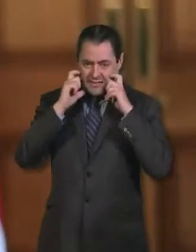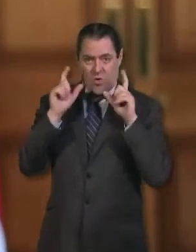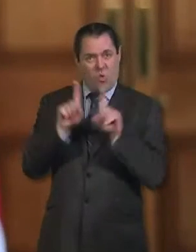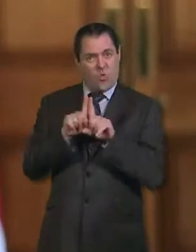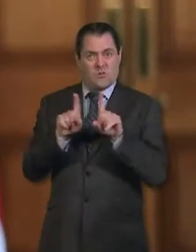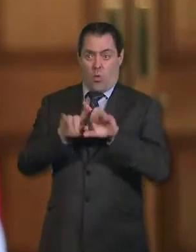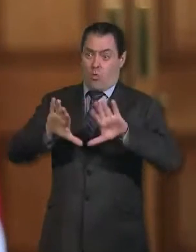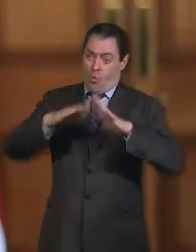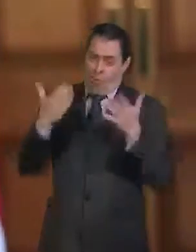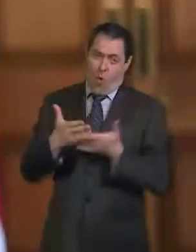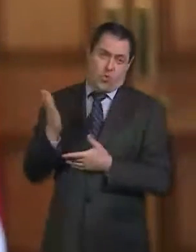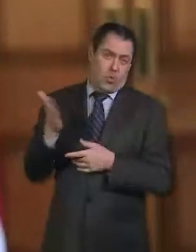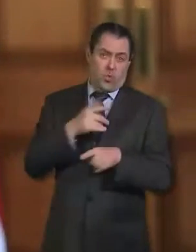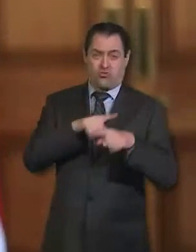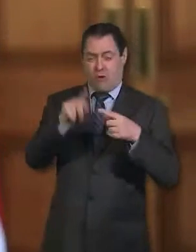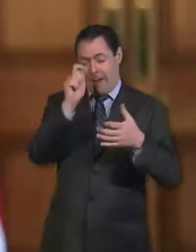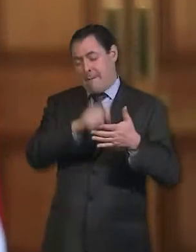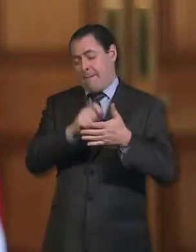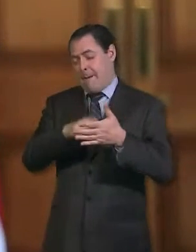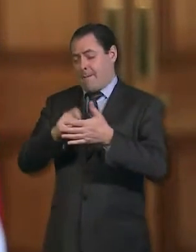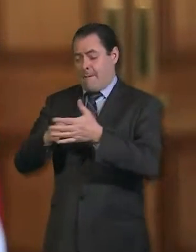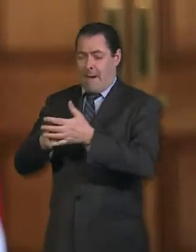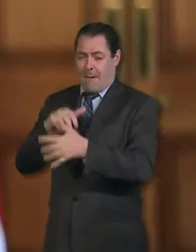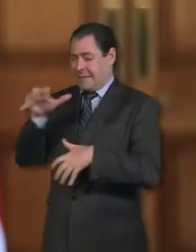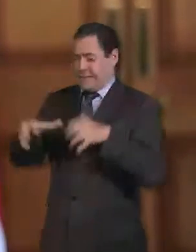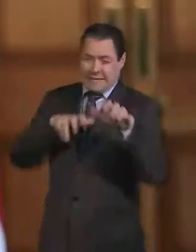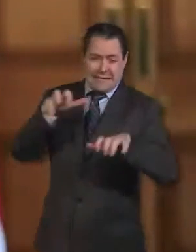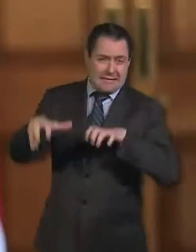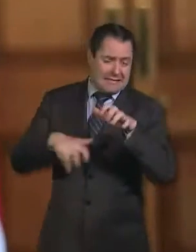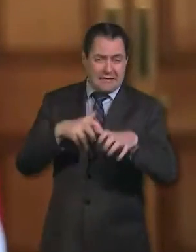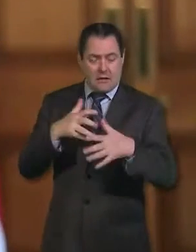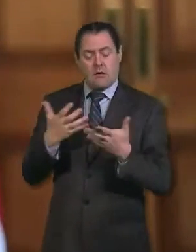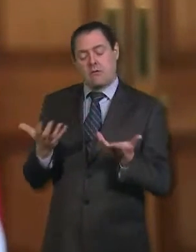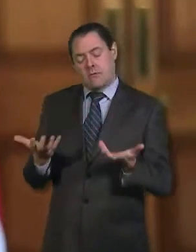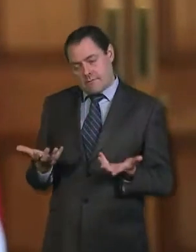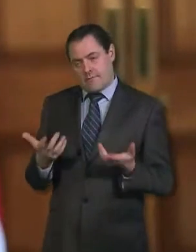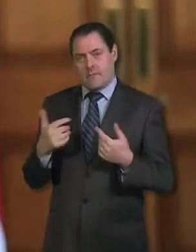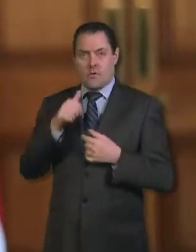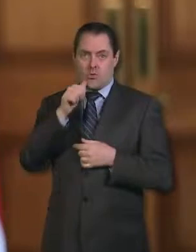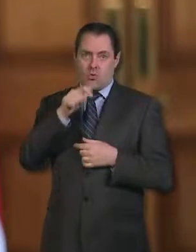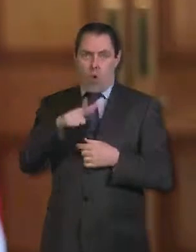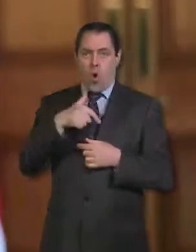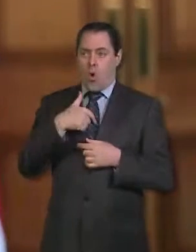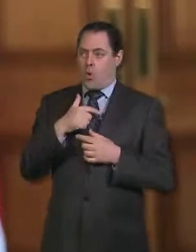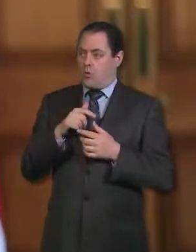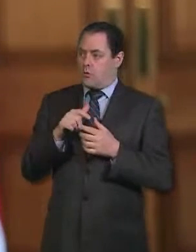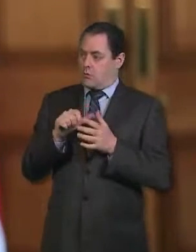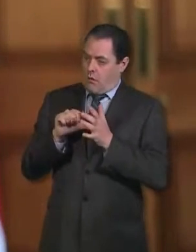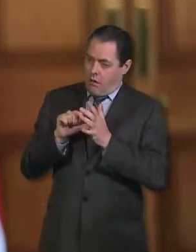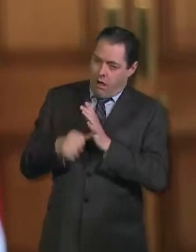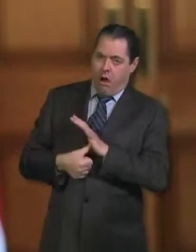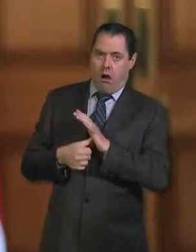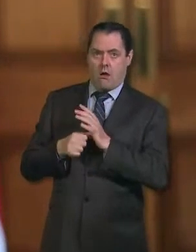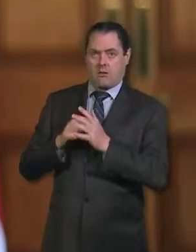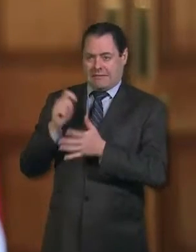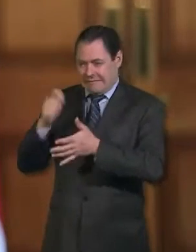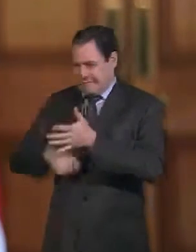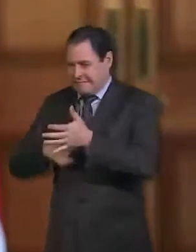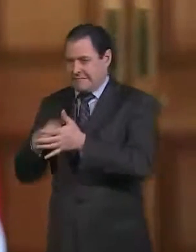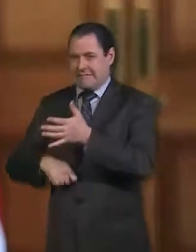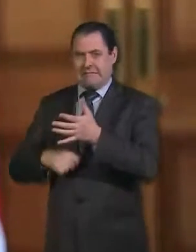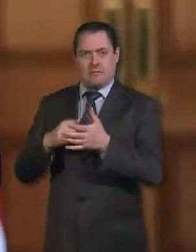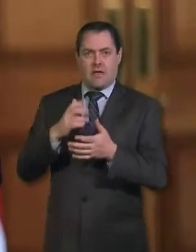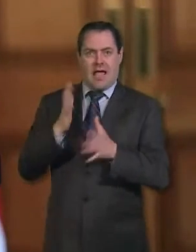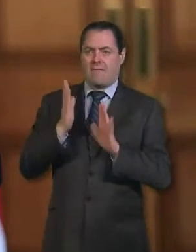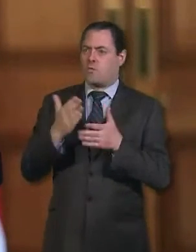been completely open about the scale and the difficulties of this challenge, building a new supply chain from scratch, and